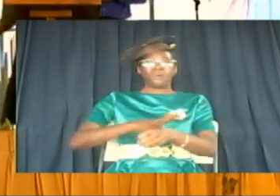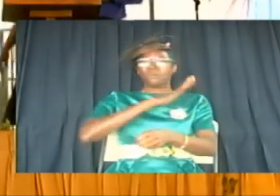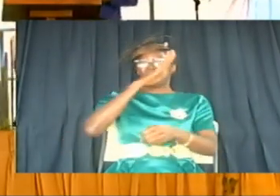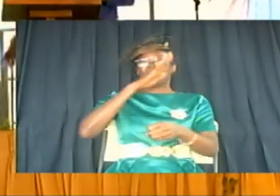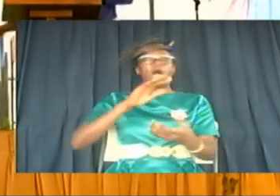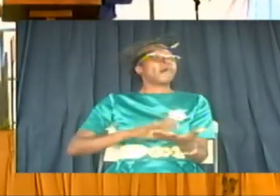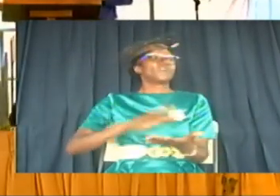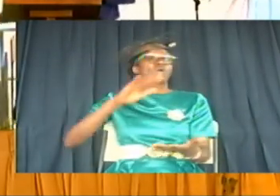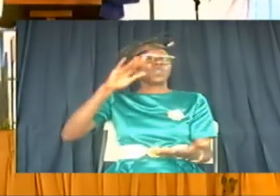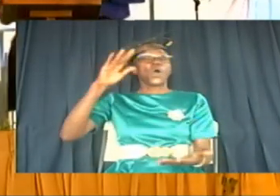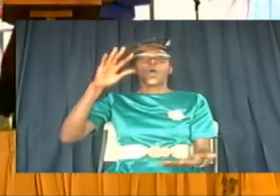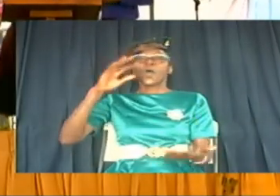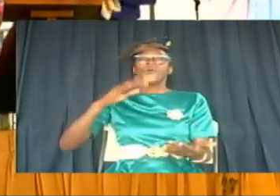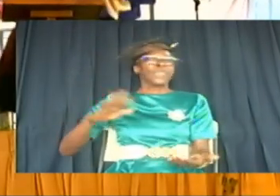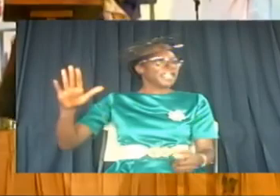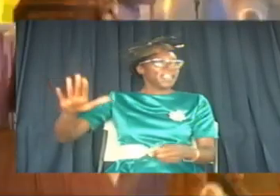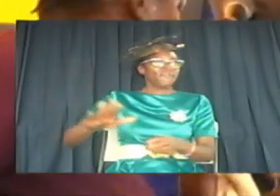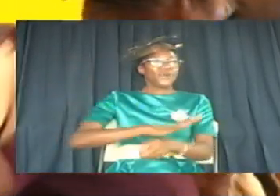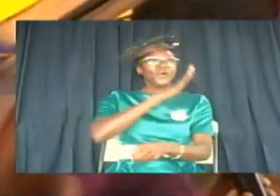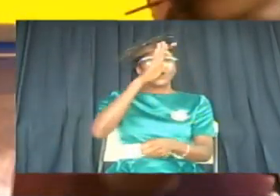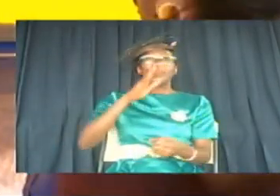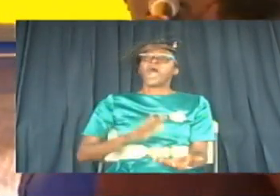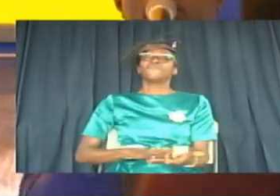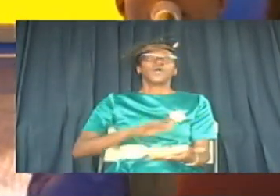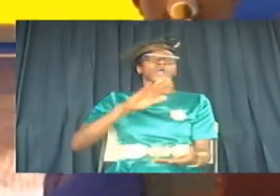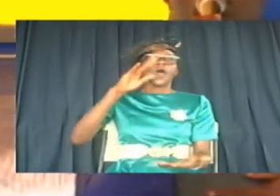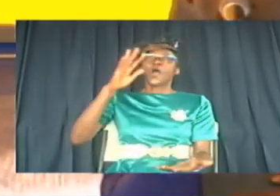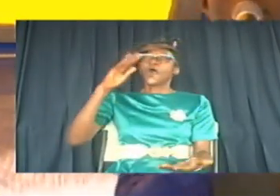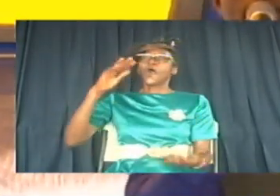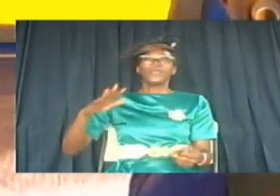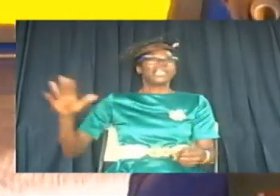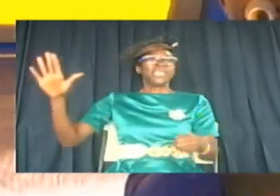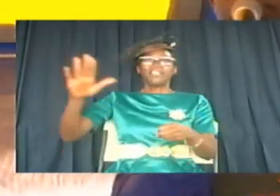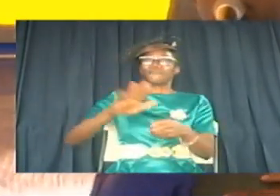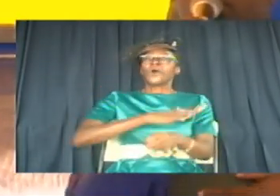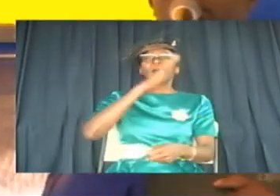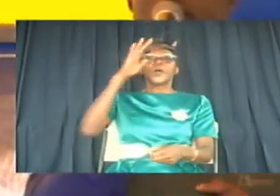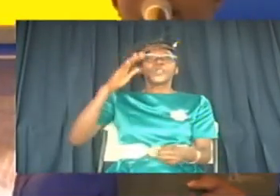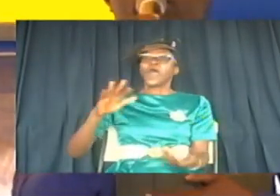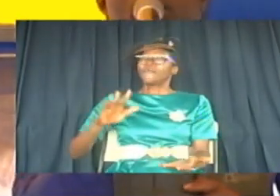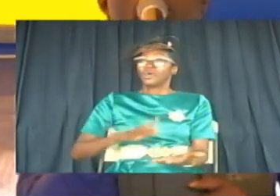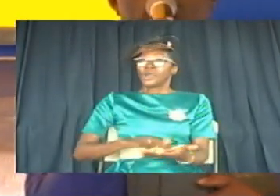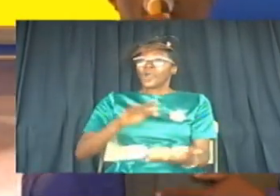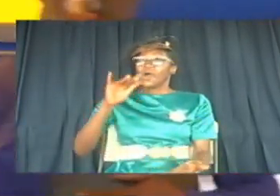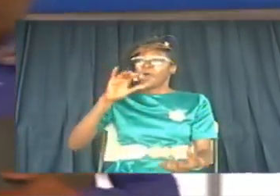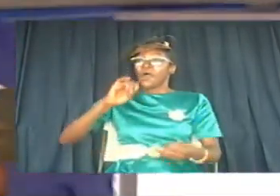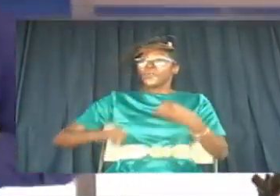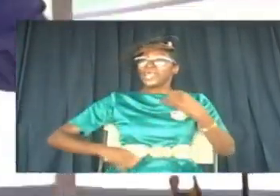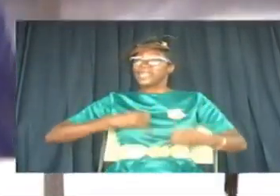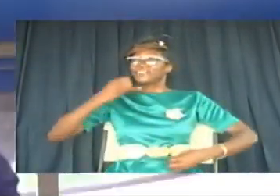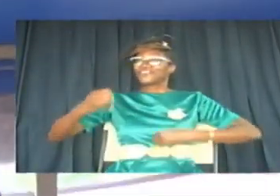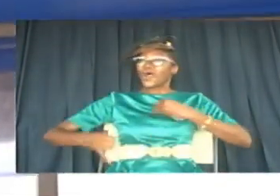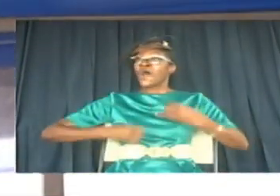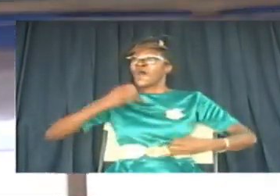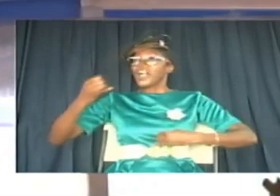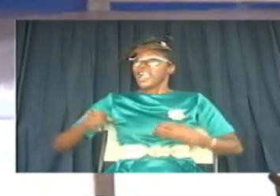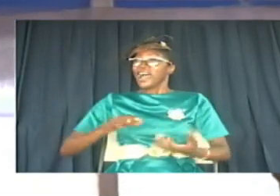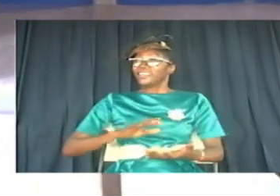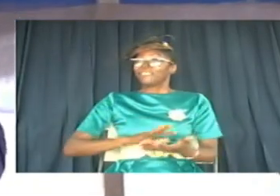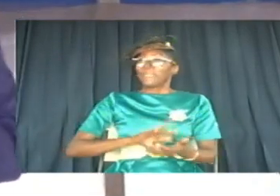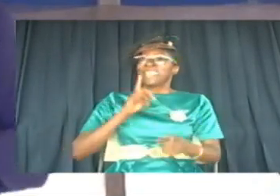and full of glory, full of glory, full of glory. It's